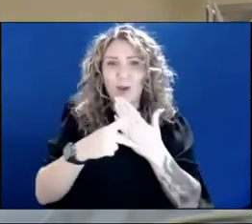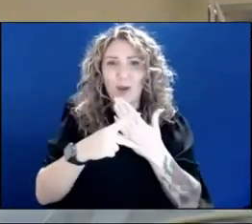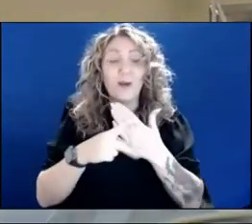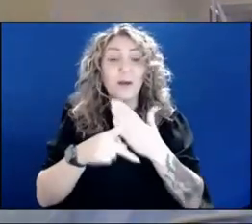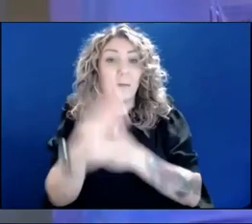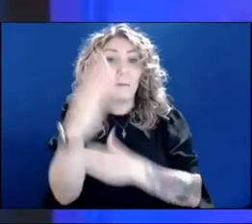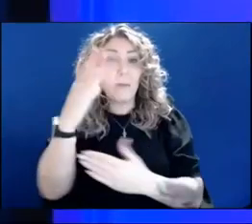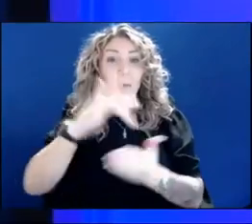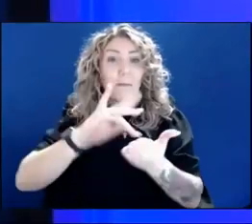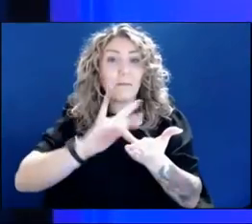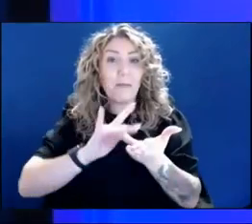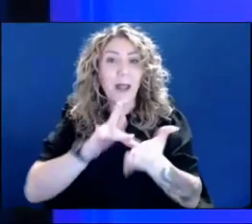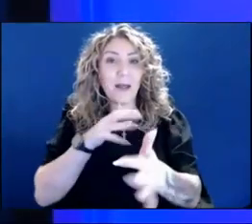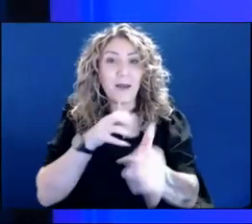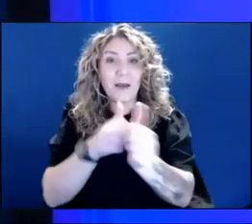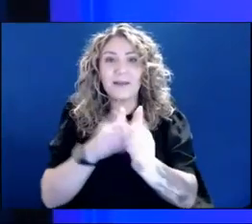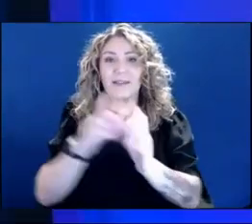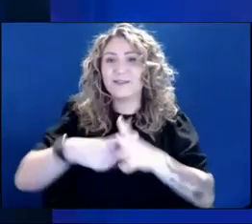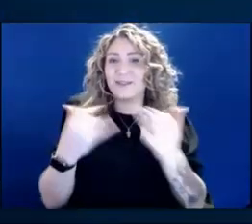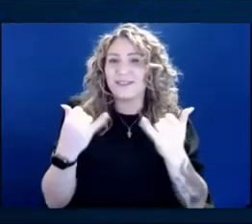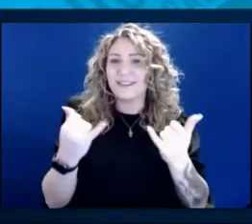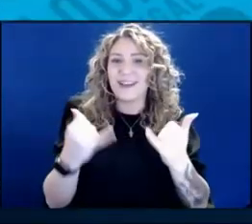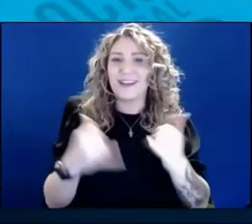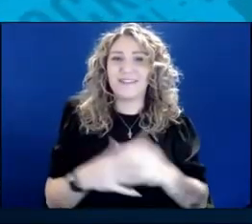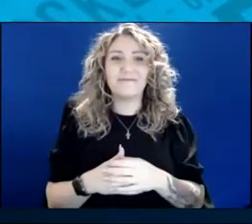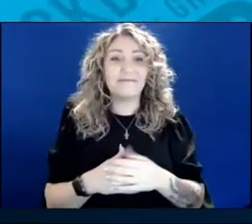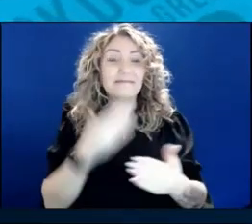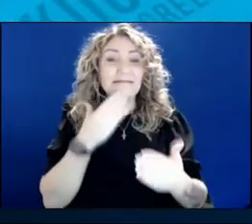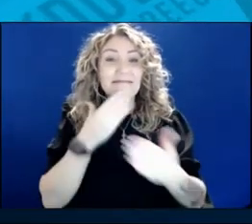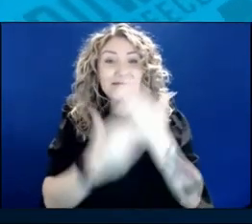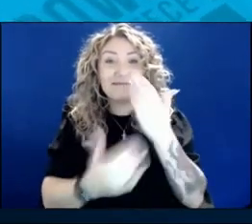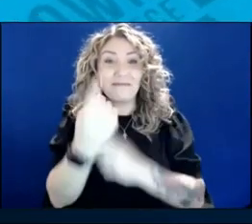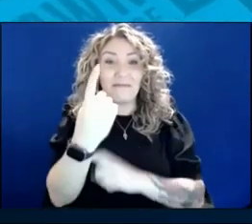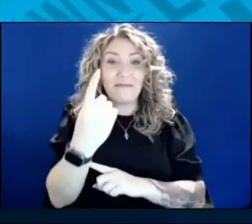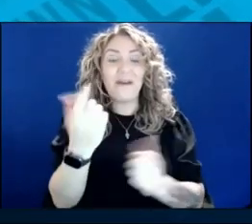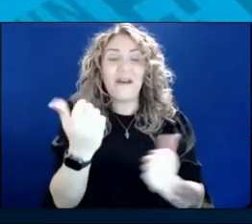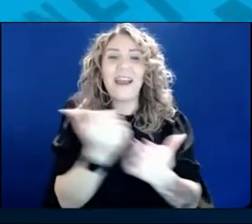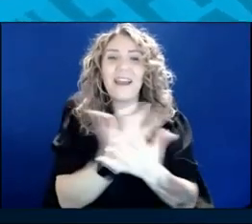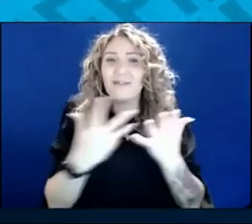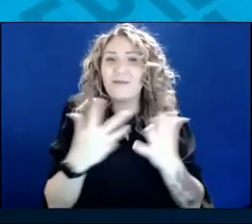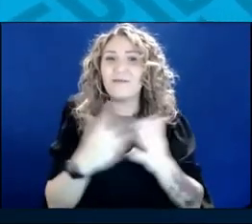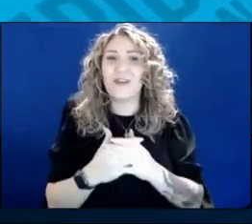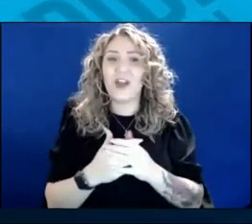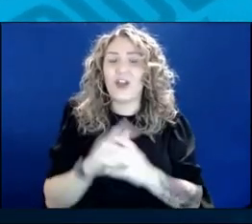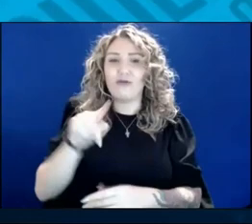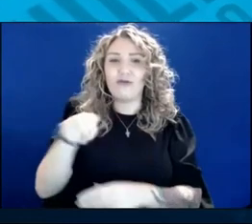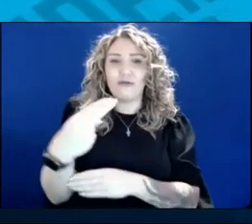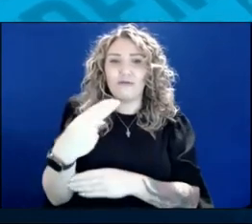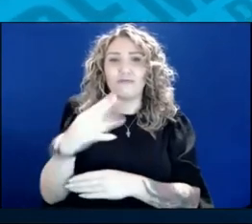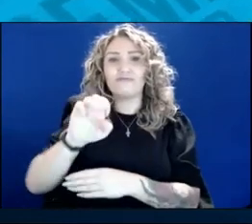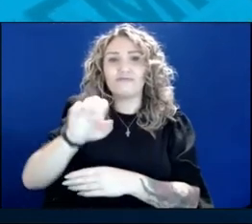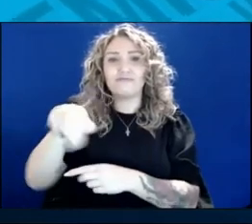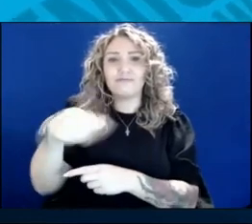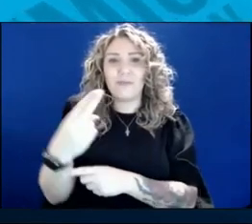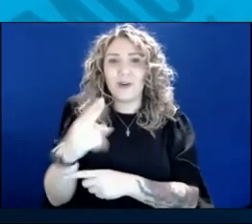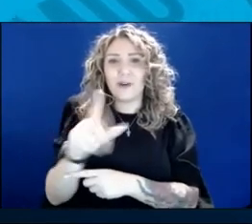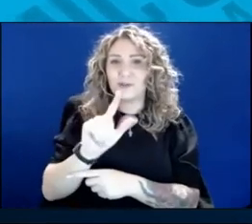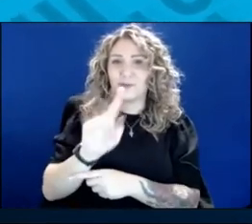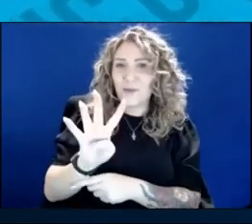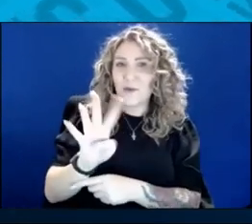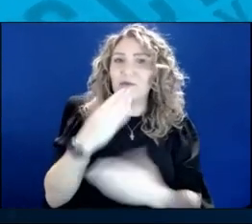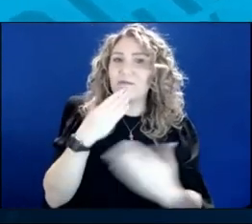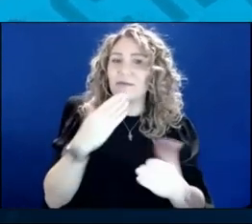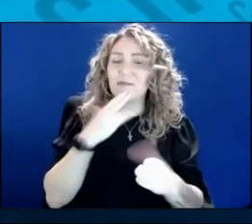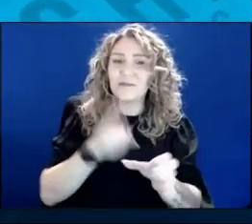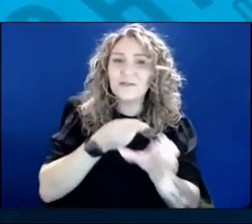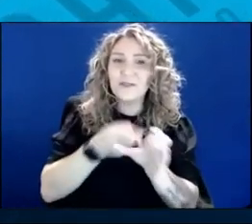now. Good morning to all of you. It is Thursday, March 24th. Thanks for joining us here on Facebook, on YouTube,